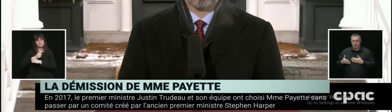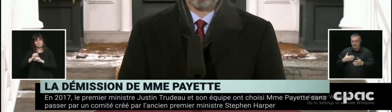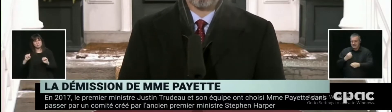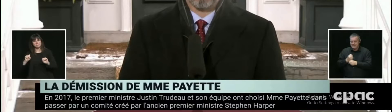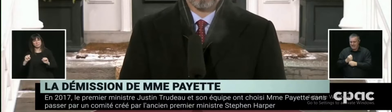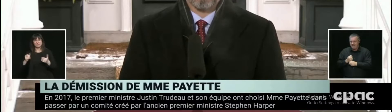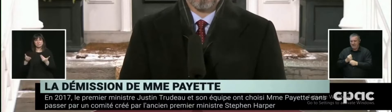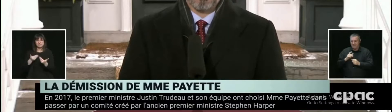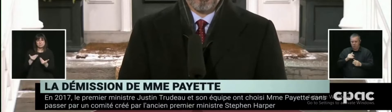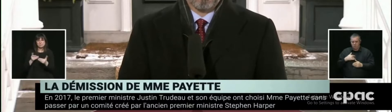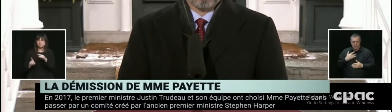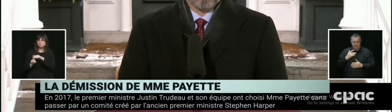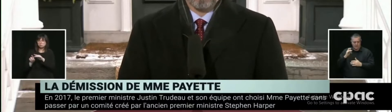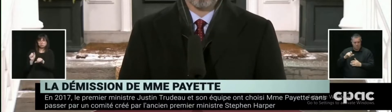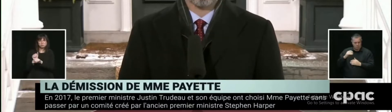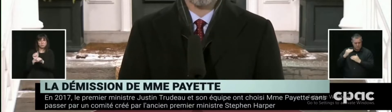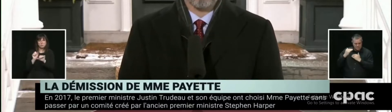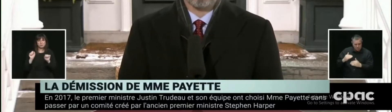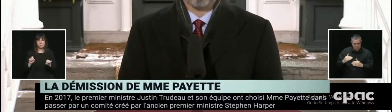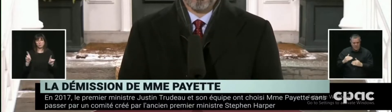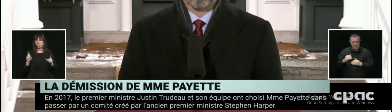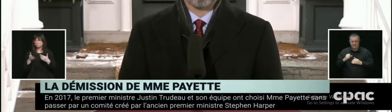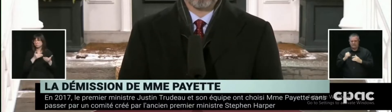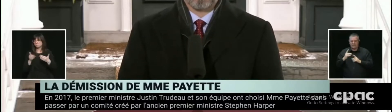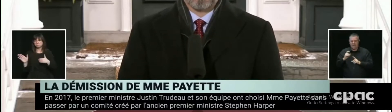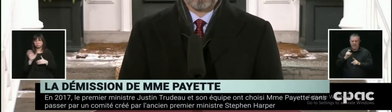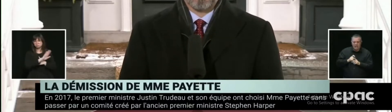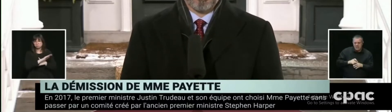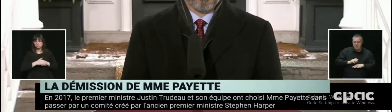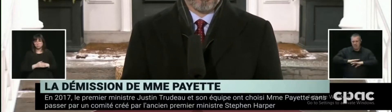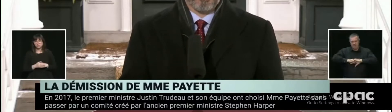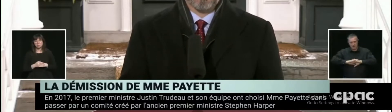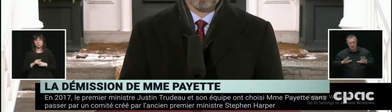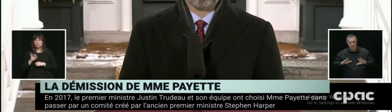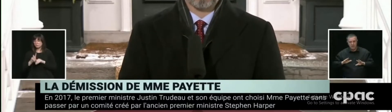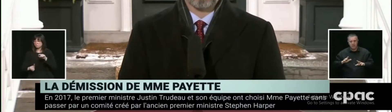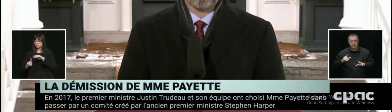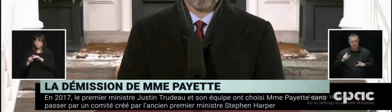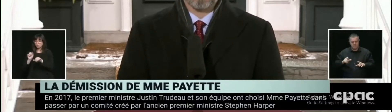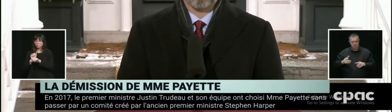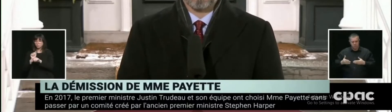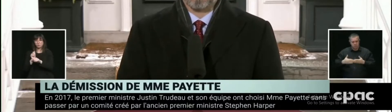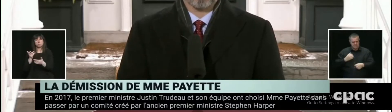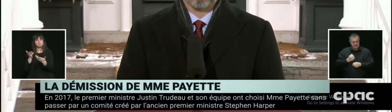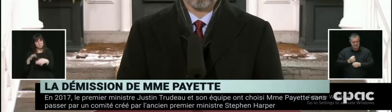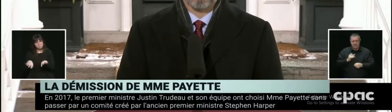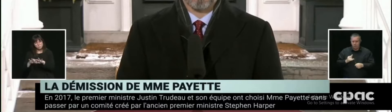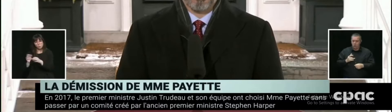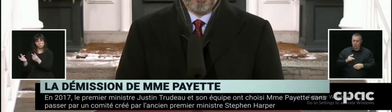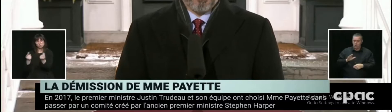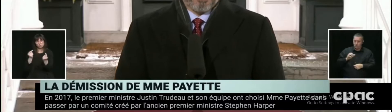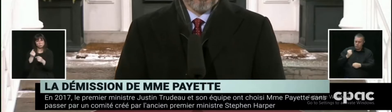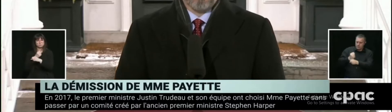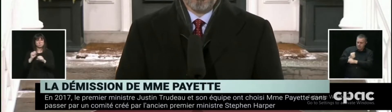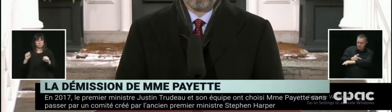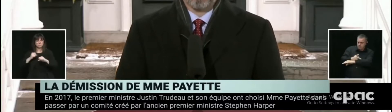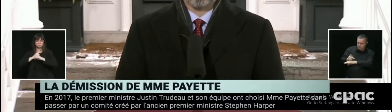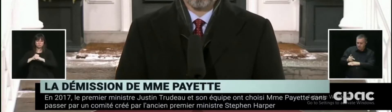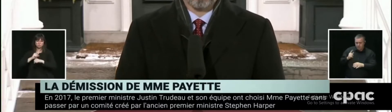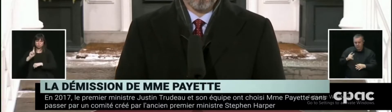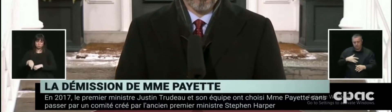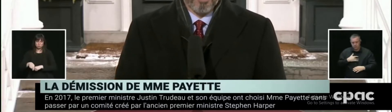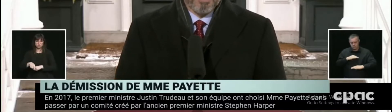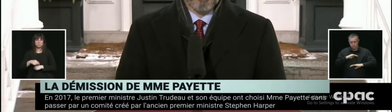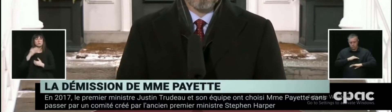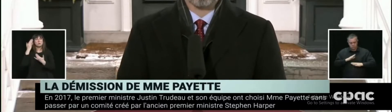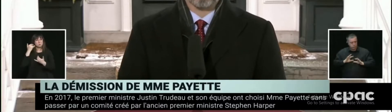which people can do their important jobs in safety and security. That is why we